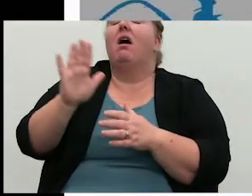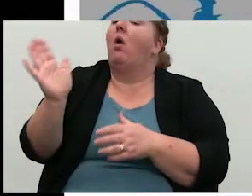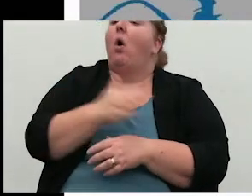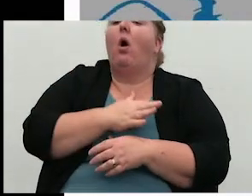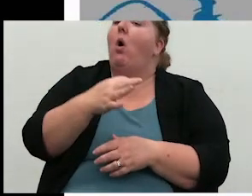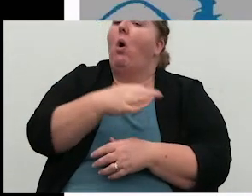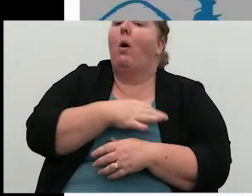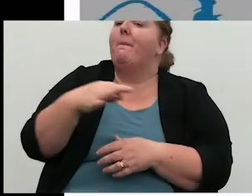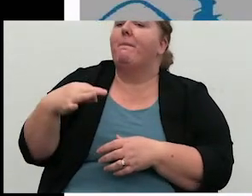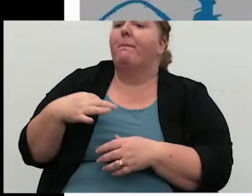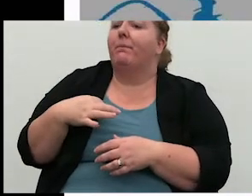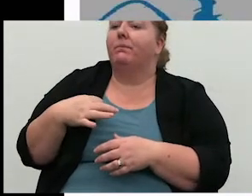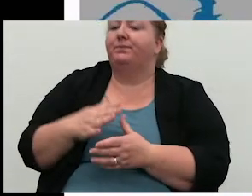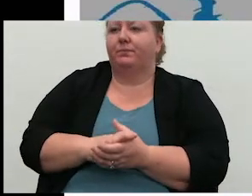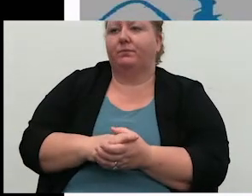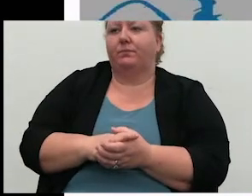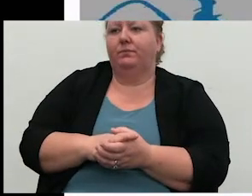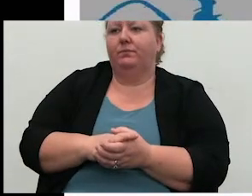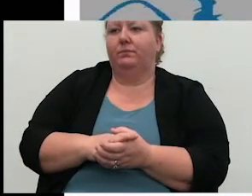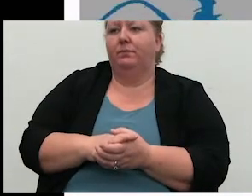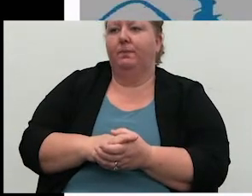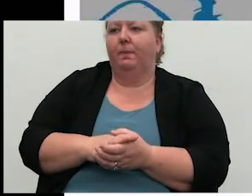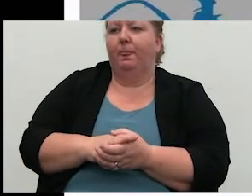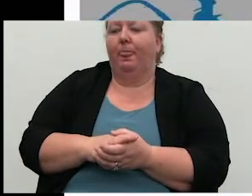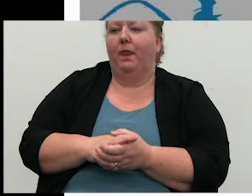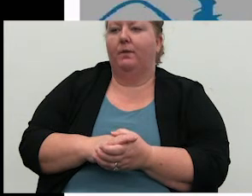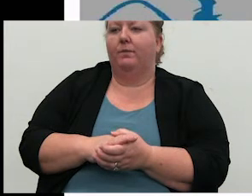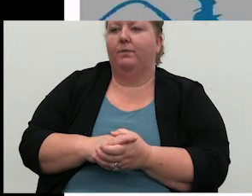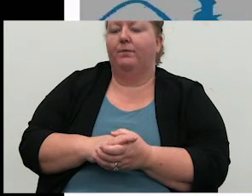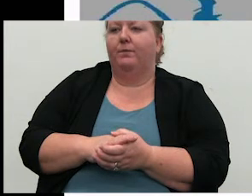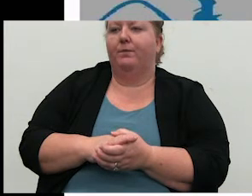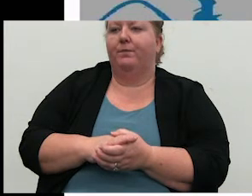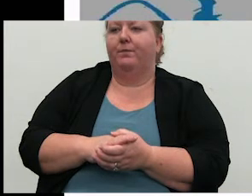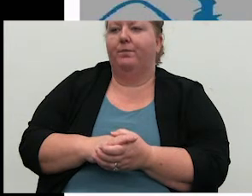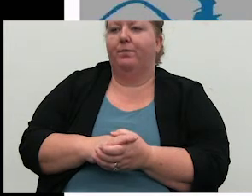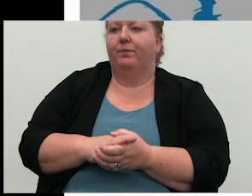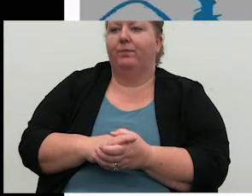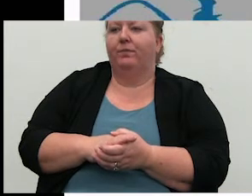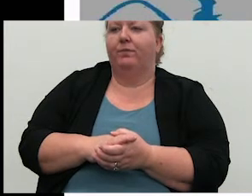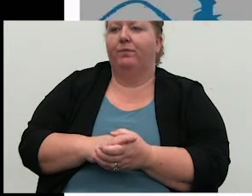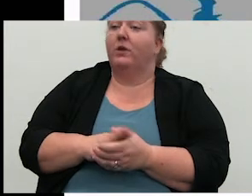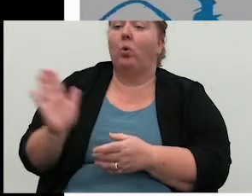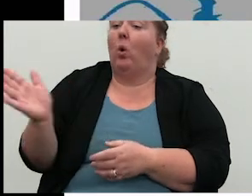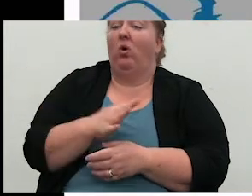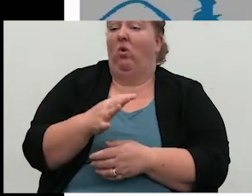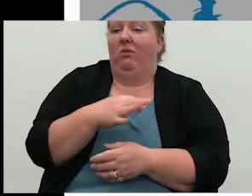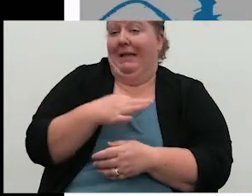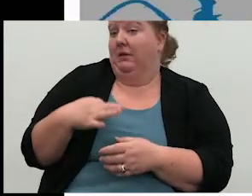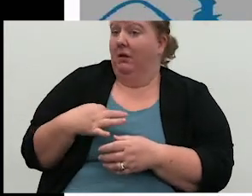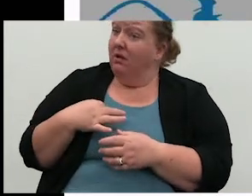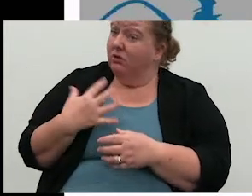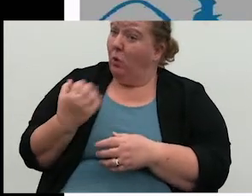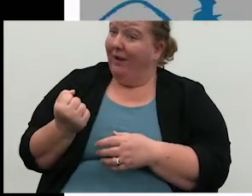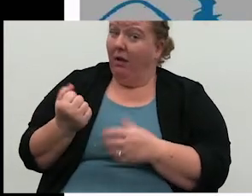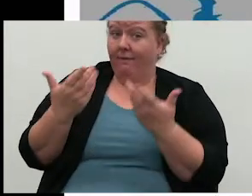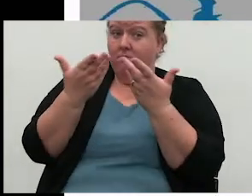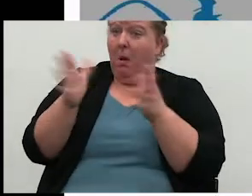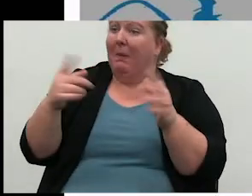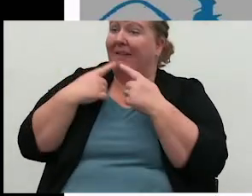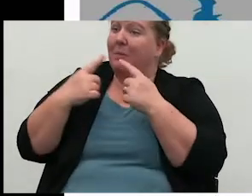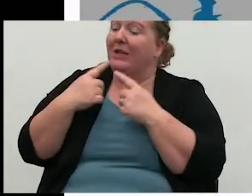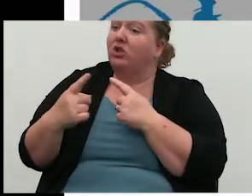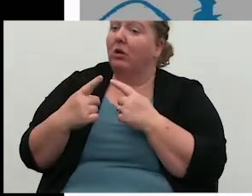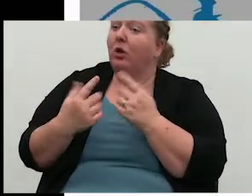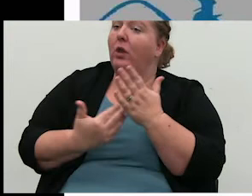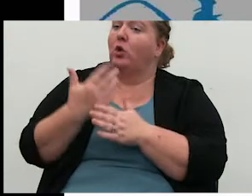can put together different dimensions. There's a public data set called the New York City taxi data set, which anybody can